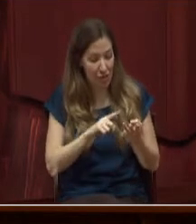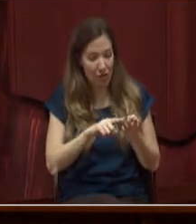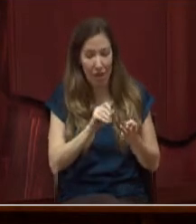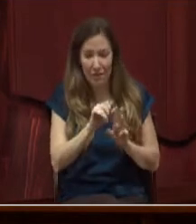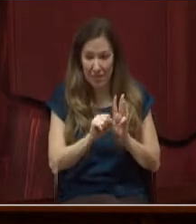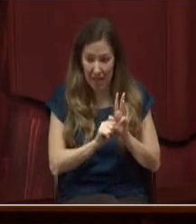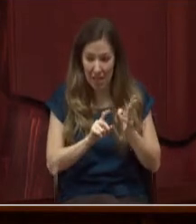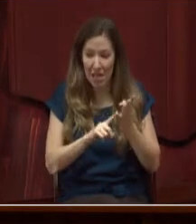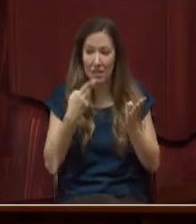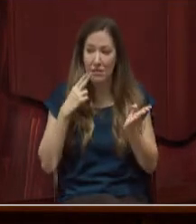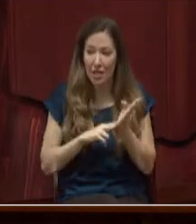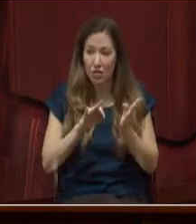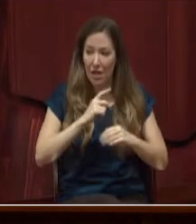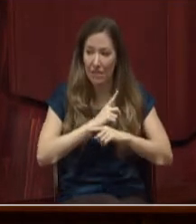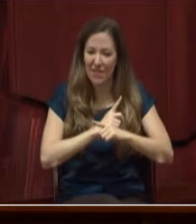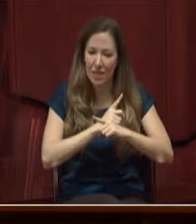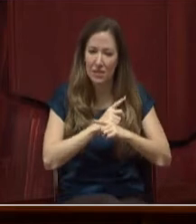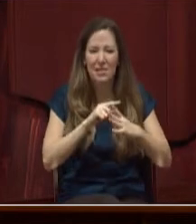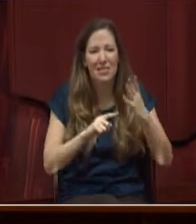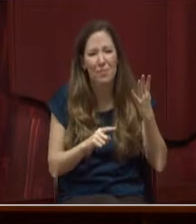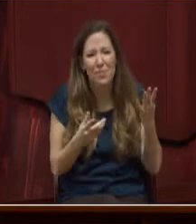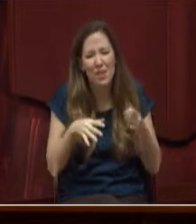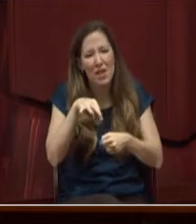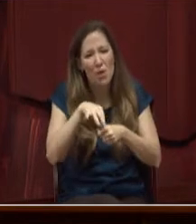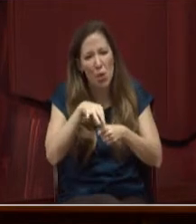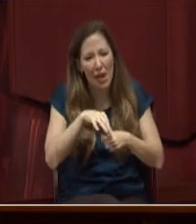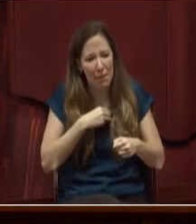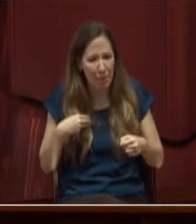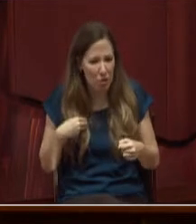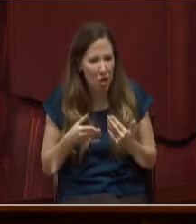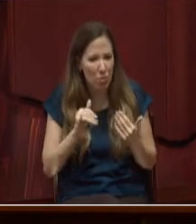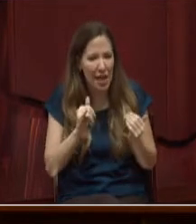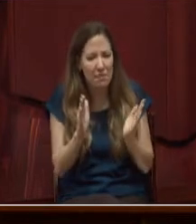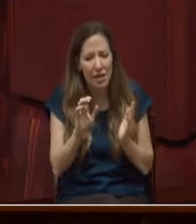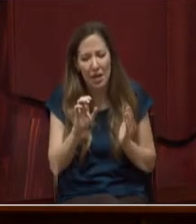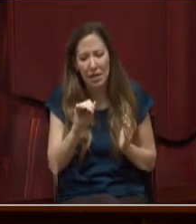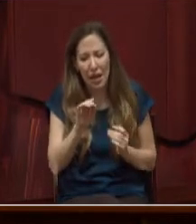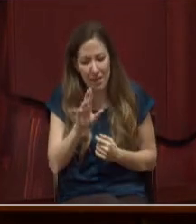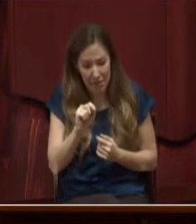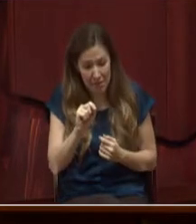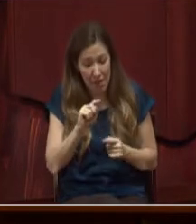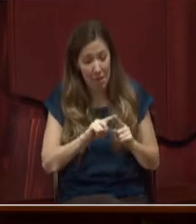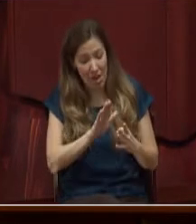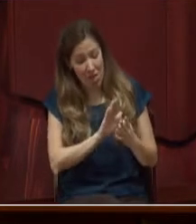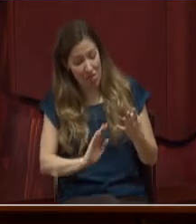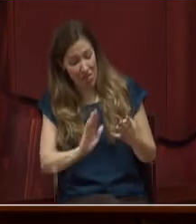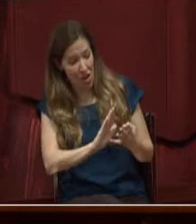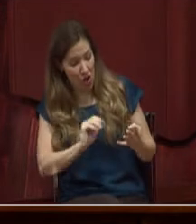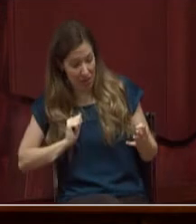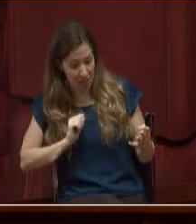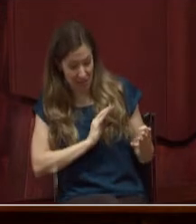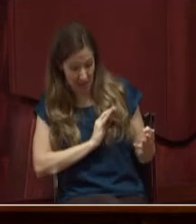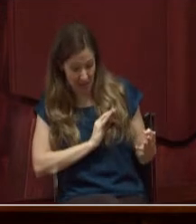of Defense. They're voting members. It's sort of like a supra cabinet. But the National Security Council staff, which is what most people refer to when